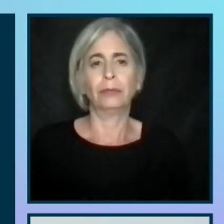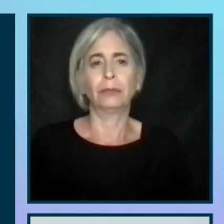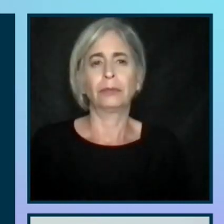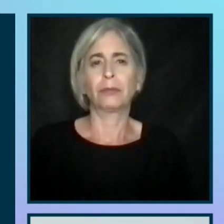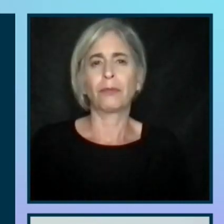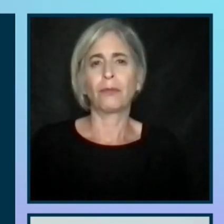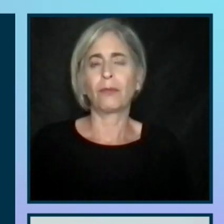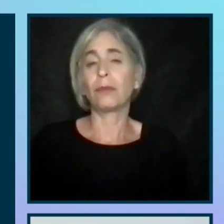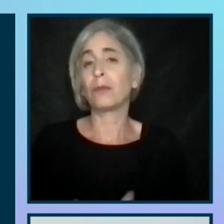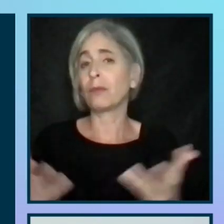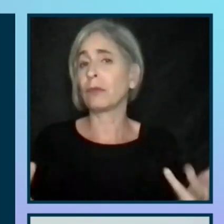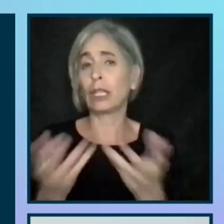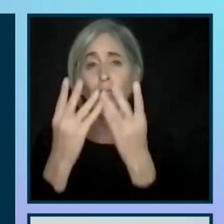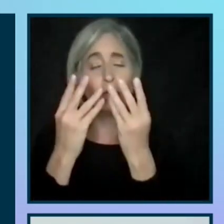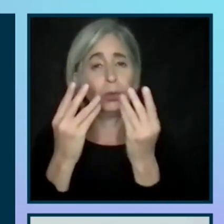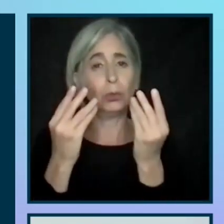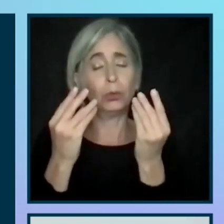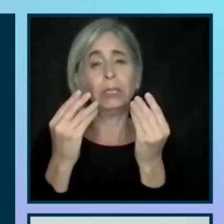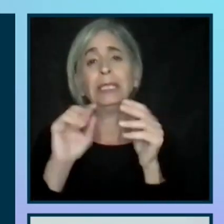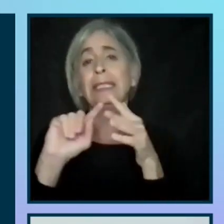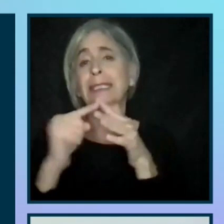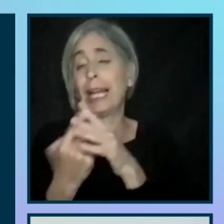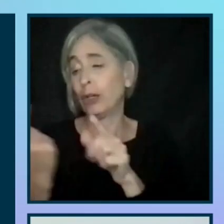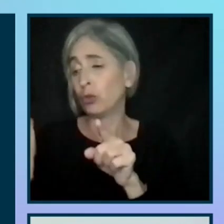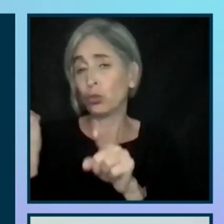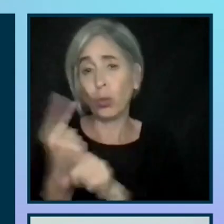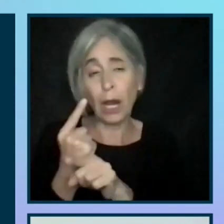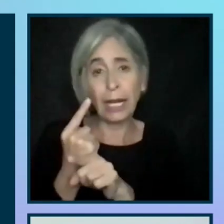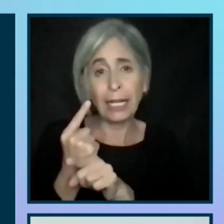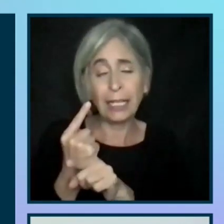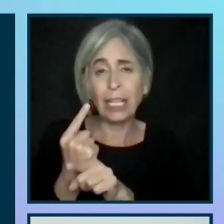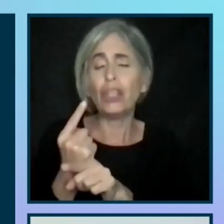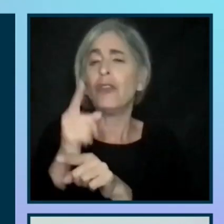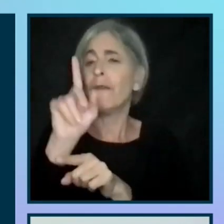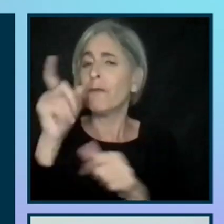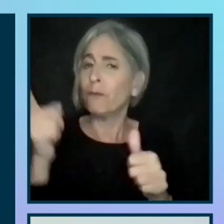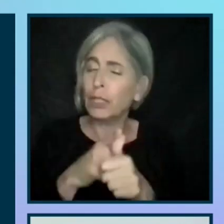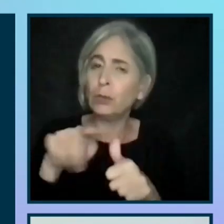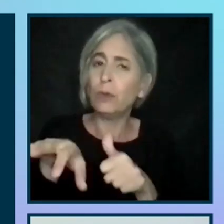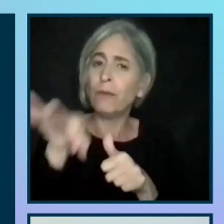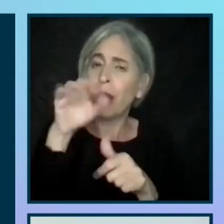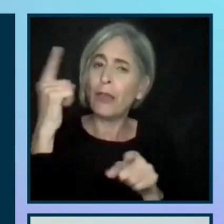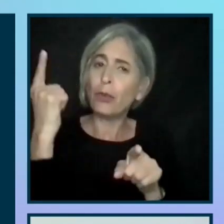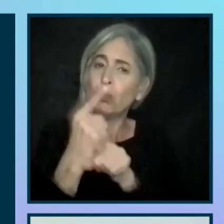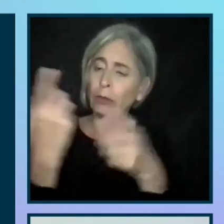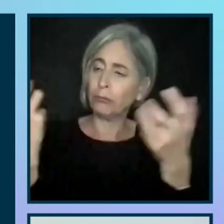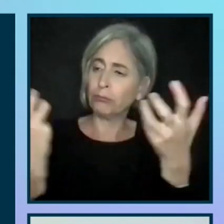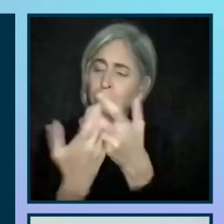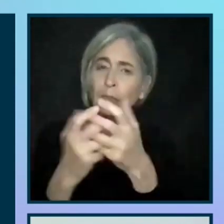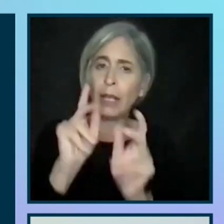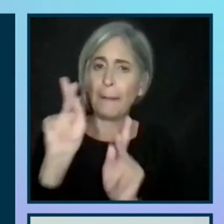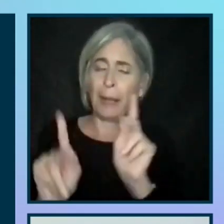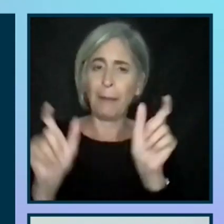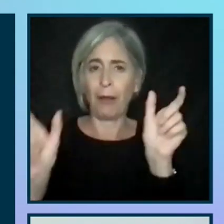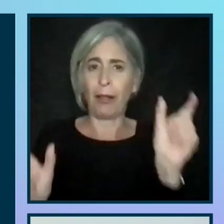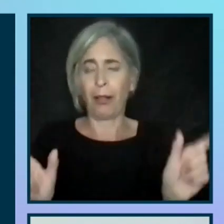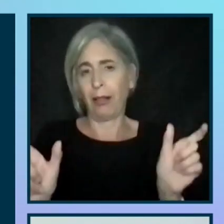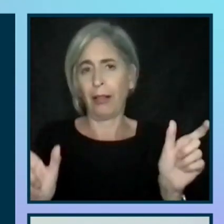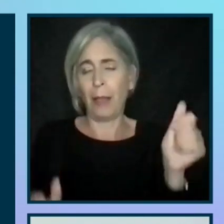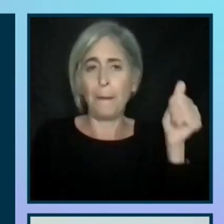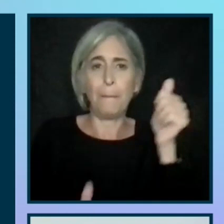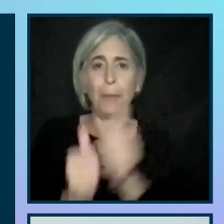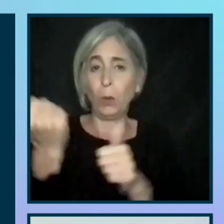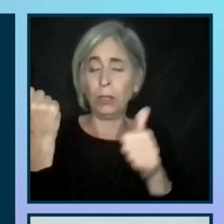So in order to start on the right foot, you will need to get the right folks in the room. Most accessibility efforts that I've